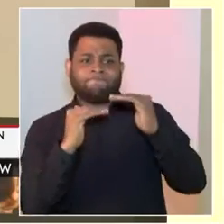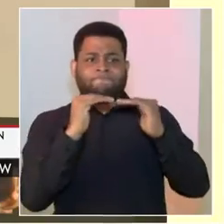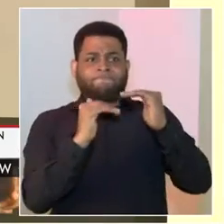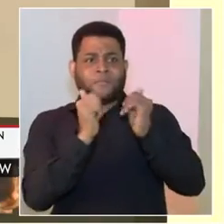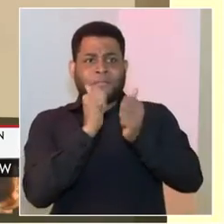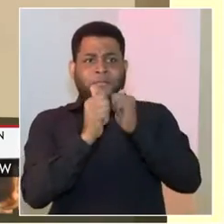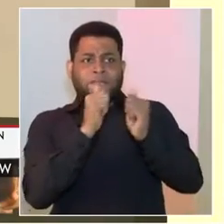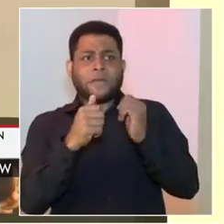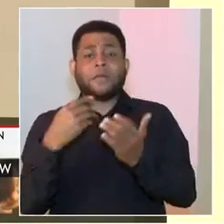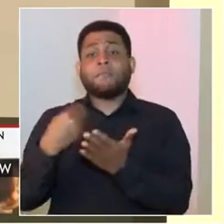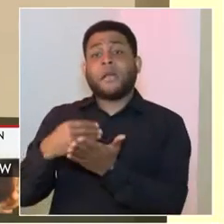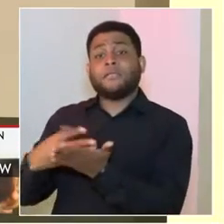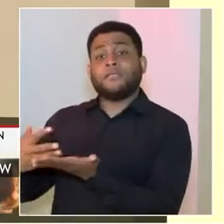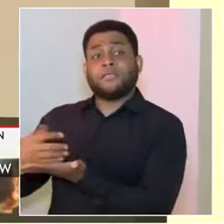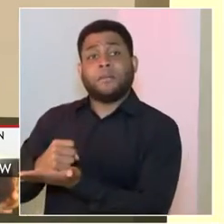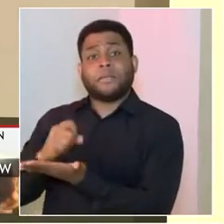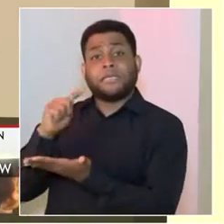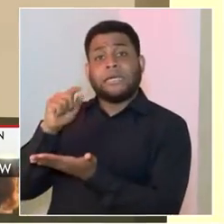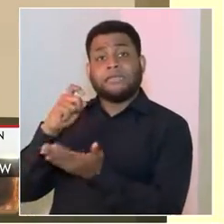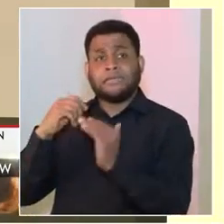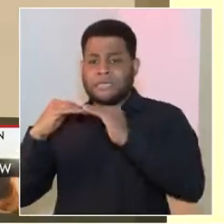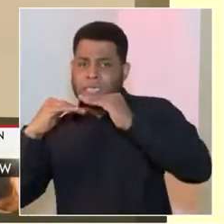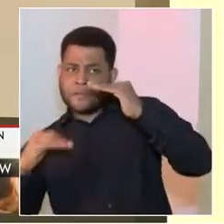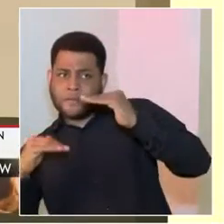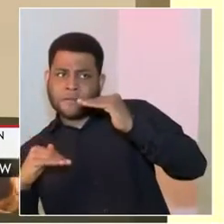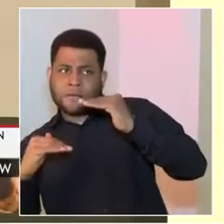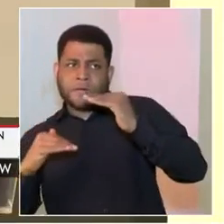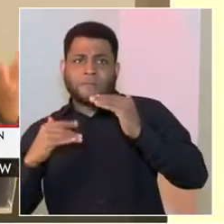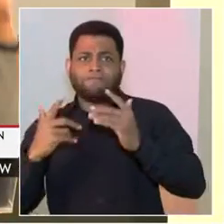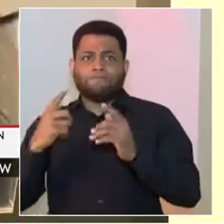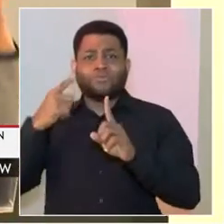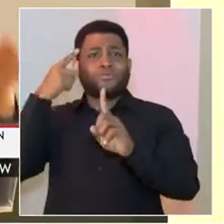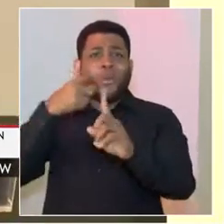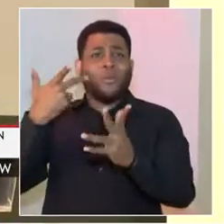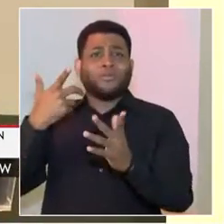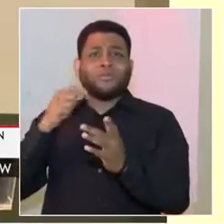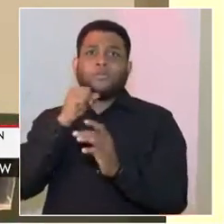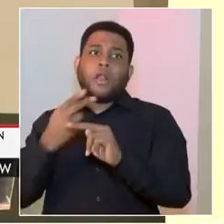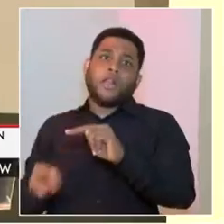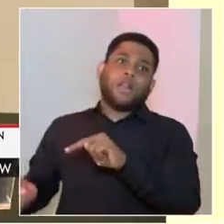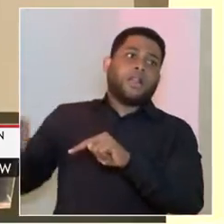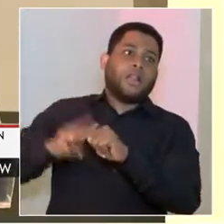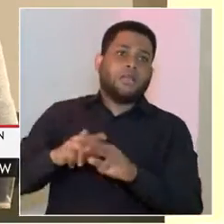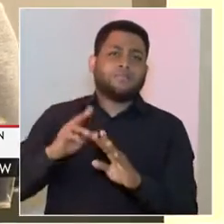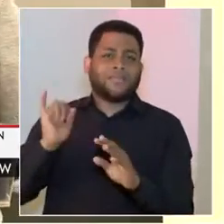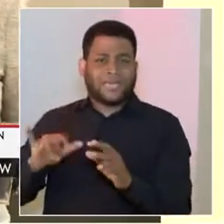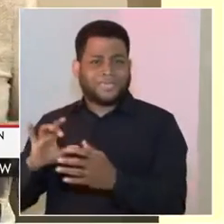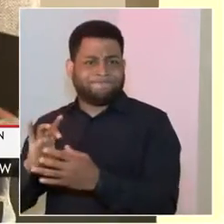attract and retain families in Washington, D.C. So thank you to the bid, and thank you all.